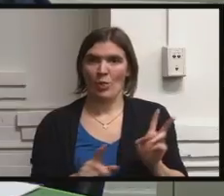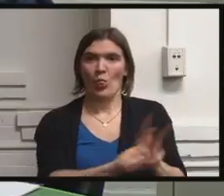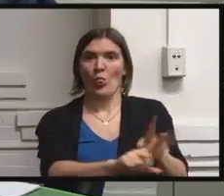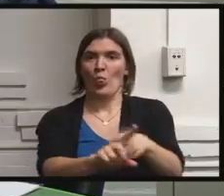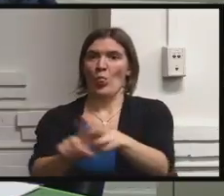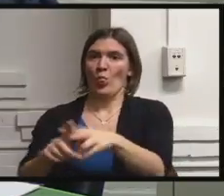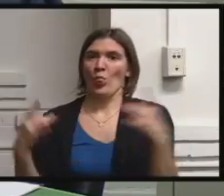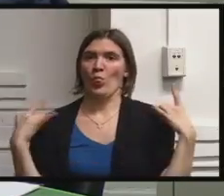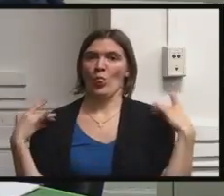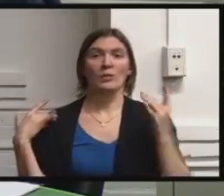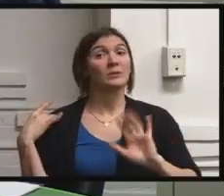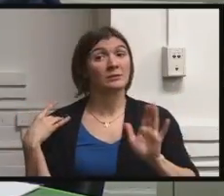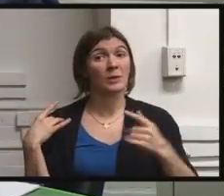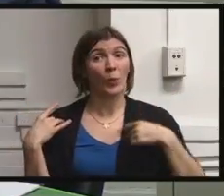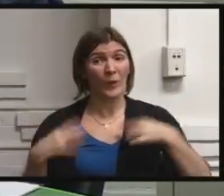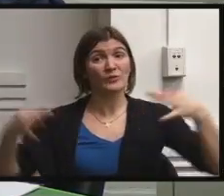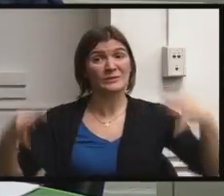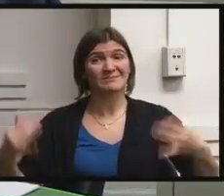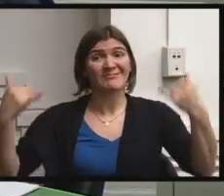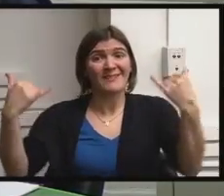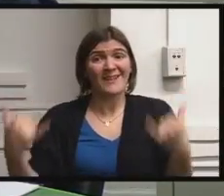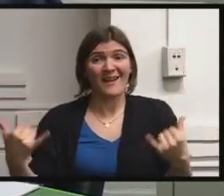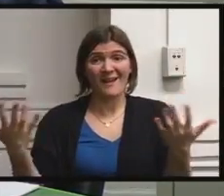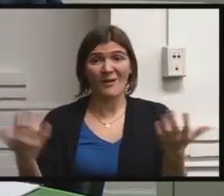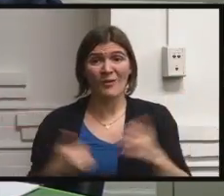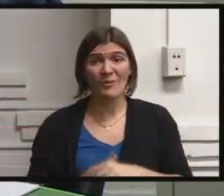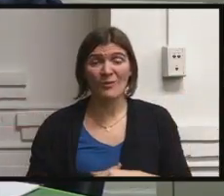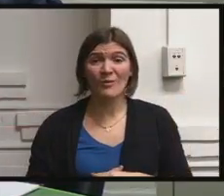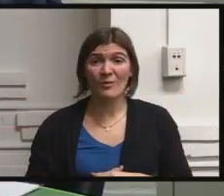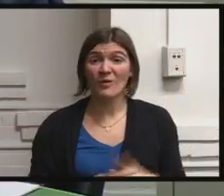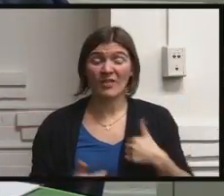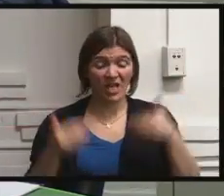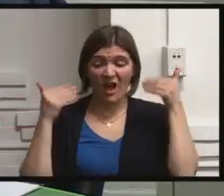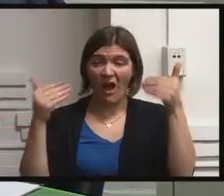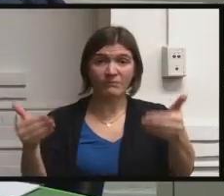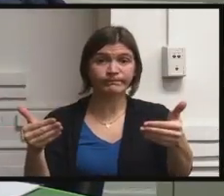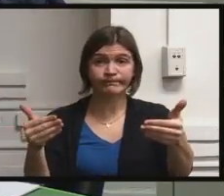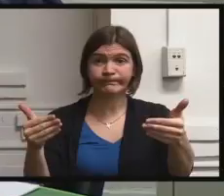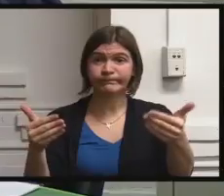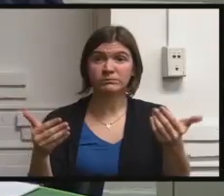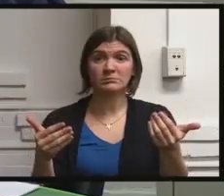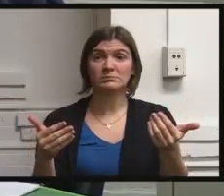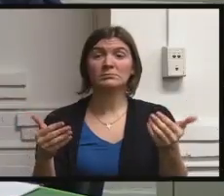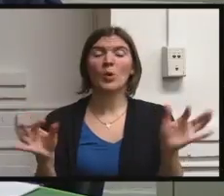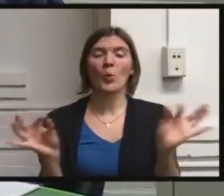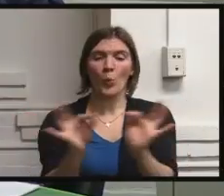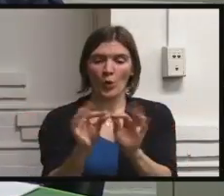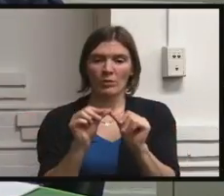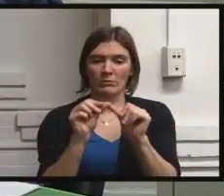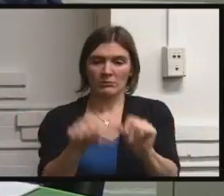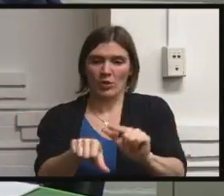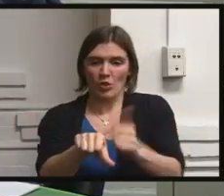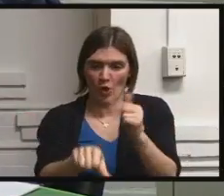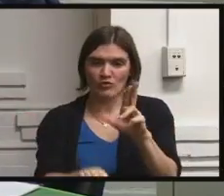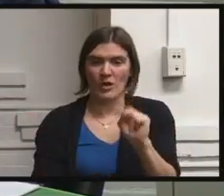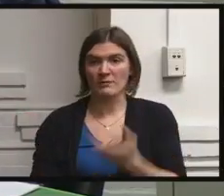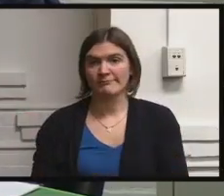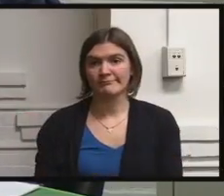of town. This is our decision to make, and I just think we should make it so that it's as far into the future as we can possibly